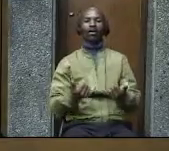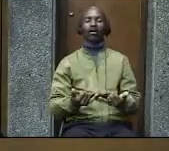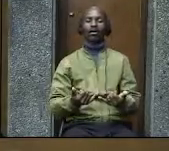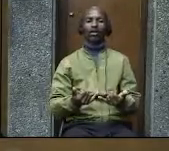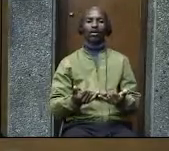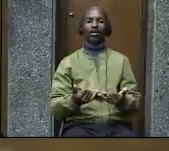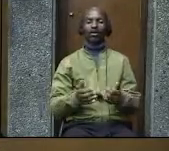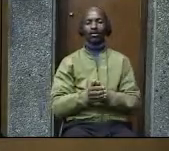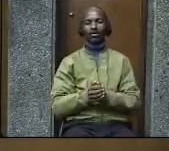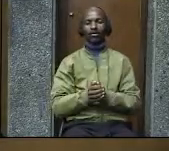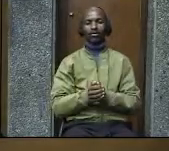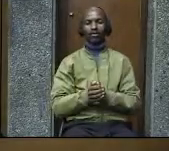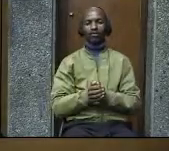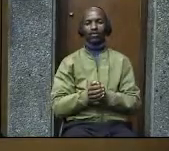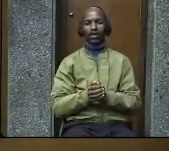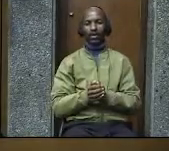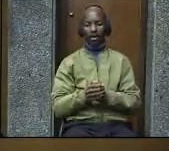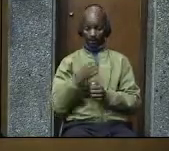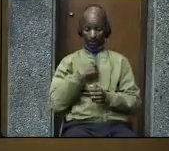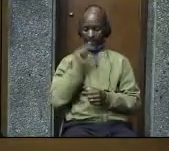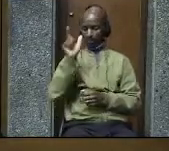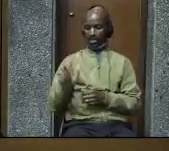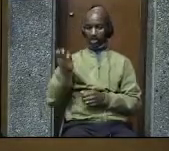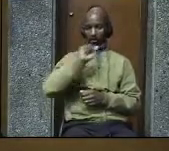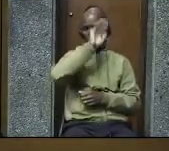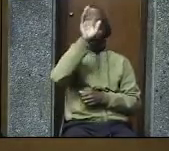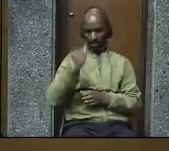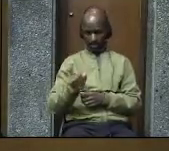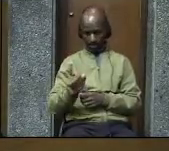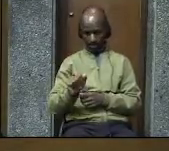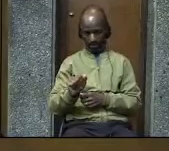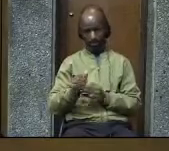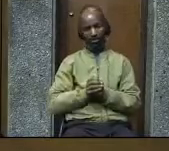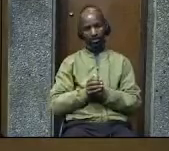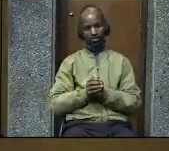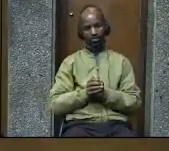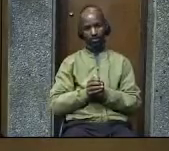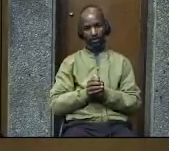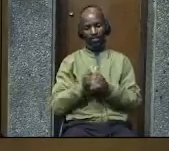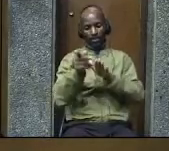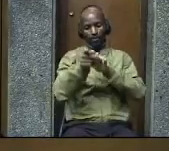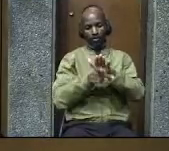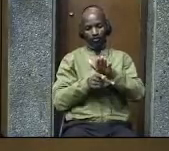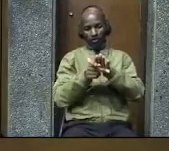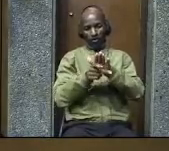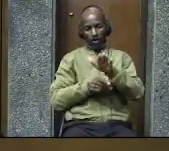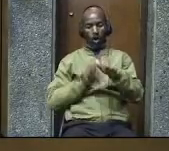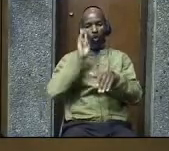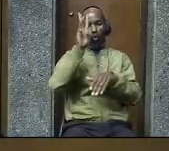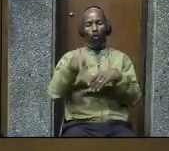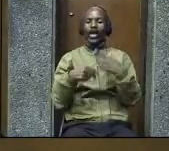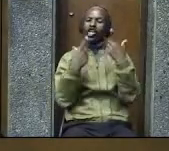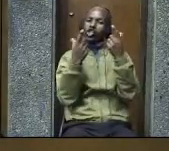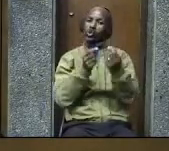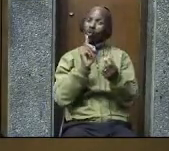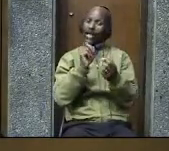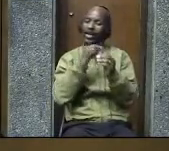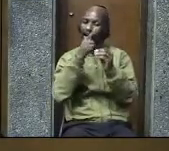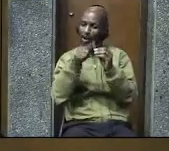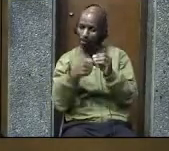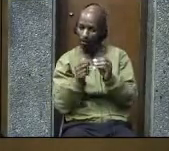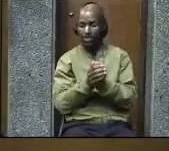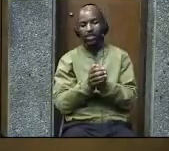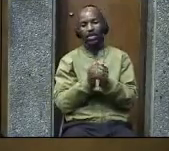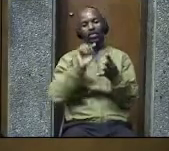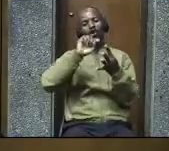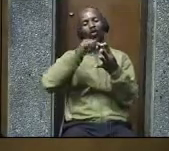hore, as citizens, what is the portfolio going to do about the audit